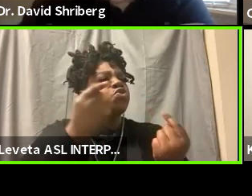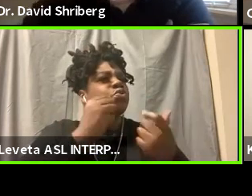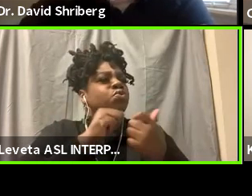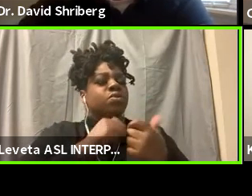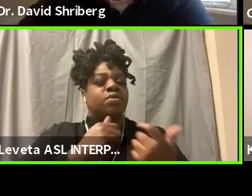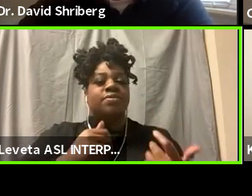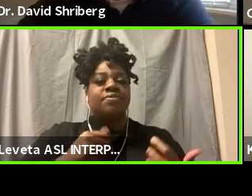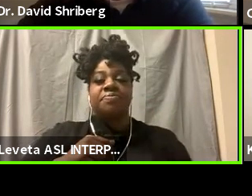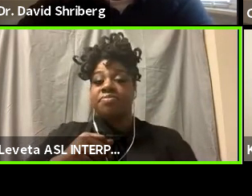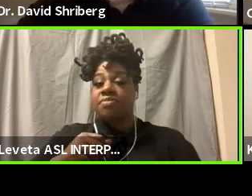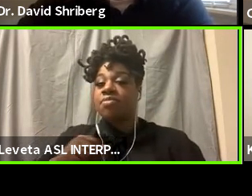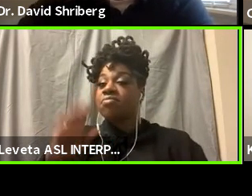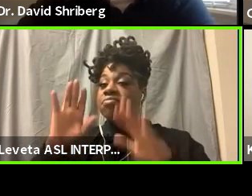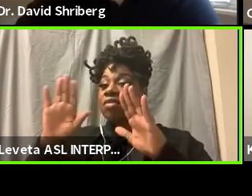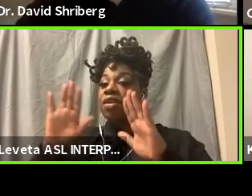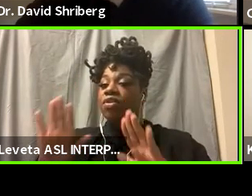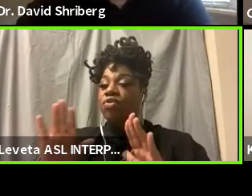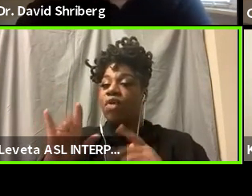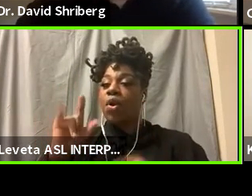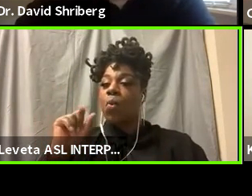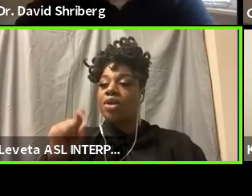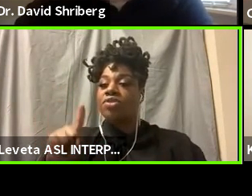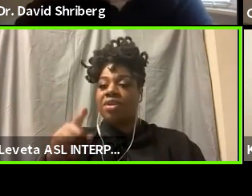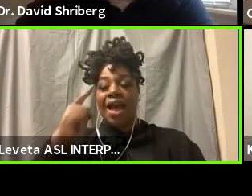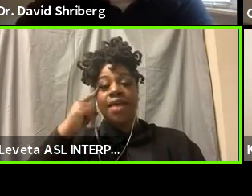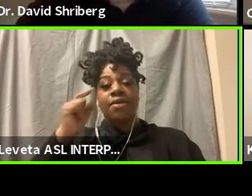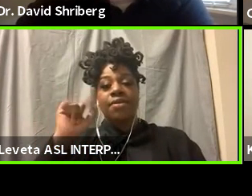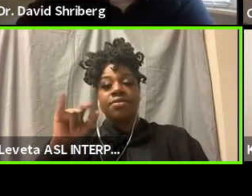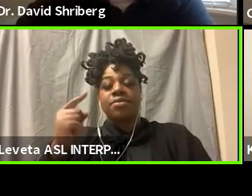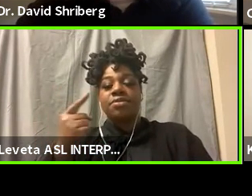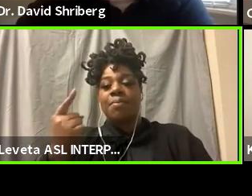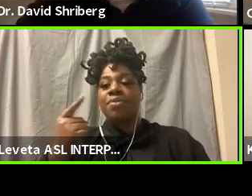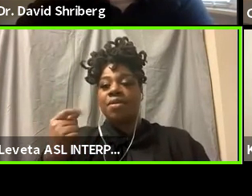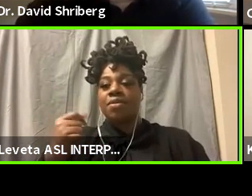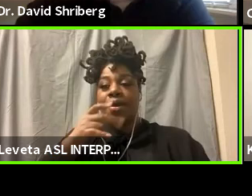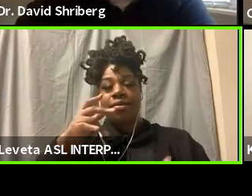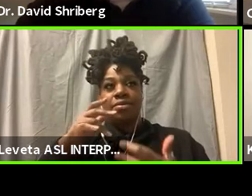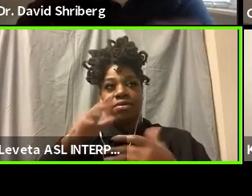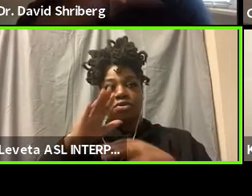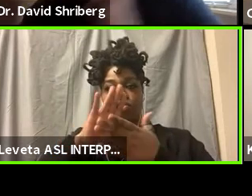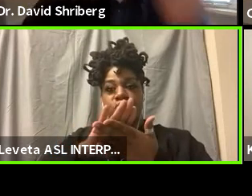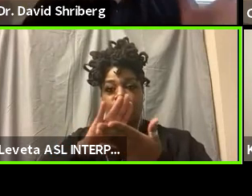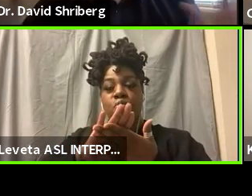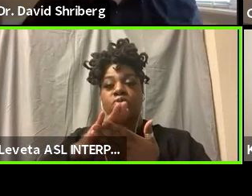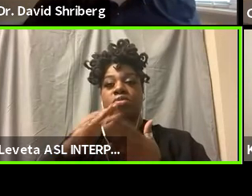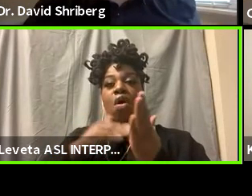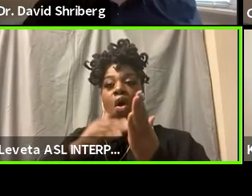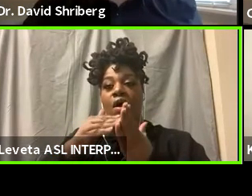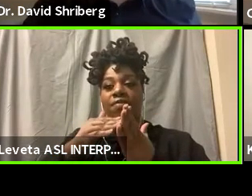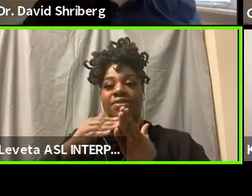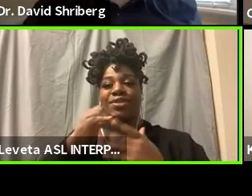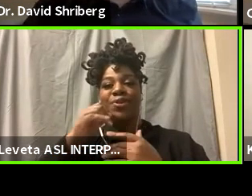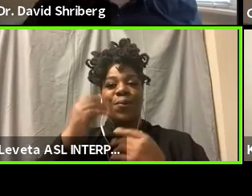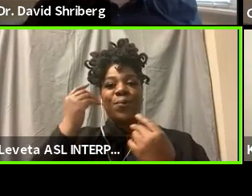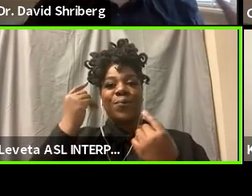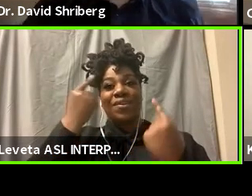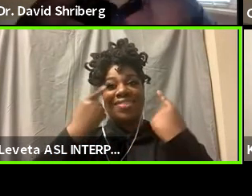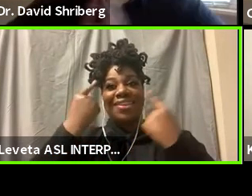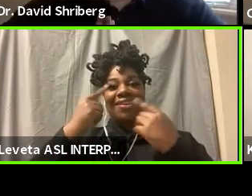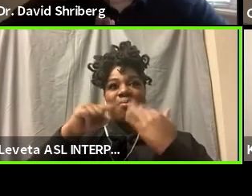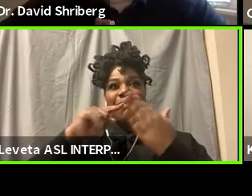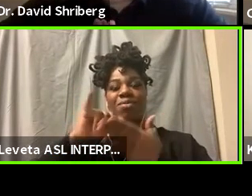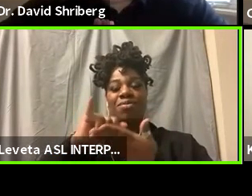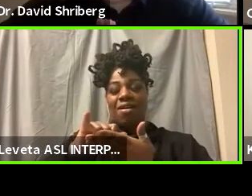Yeah, that's a great question. And I think it's something that schools often tend not to think about as much. I mean,